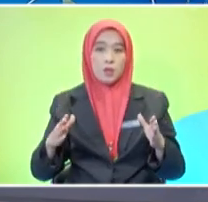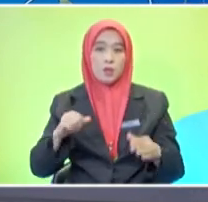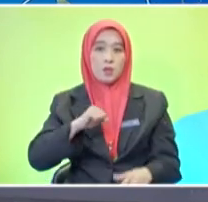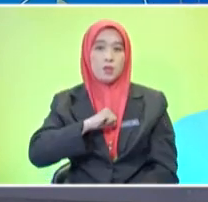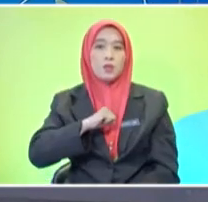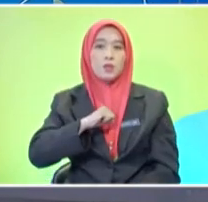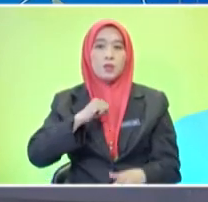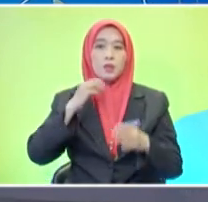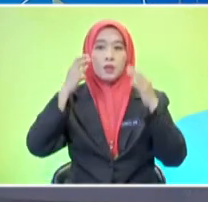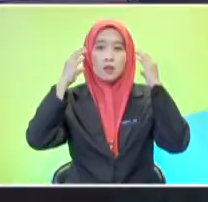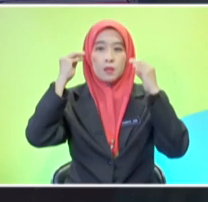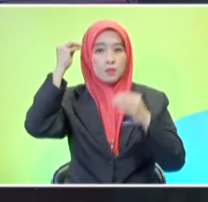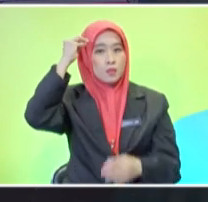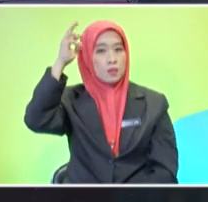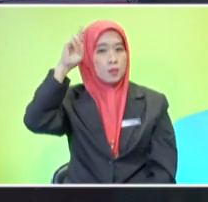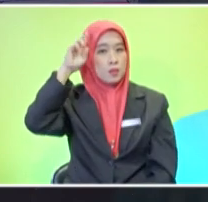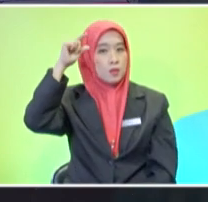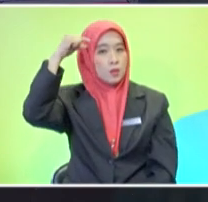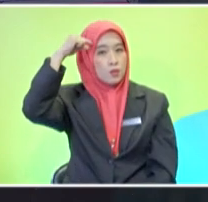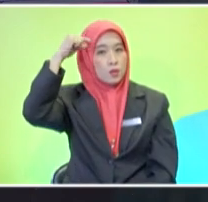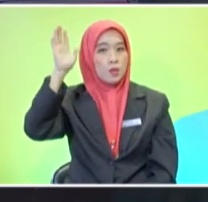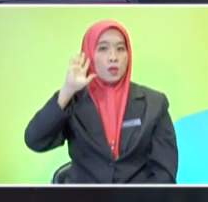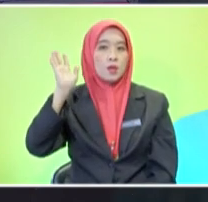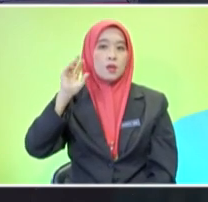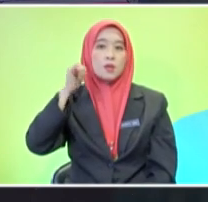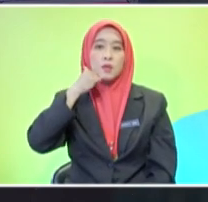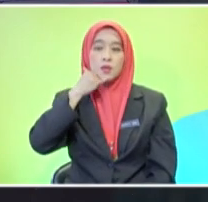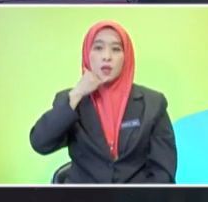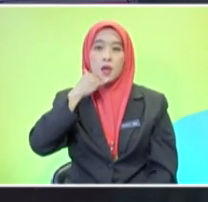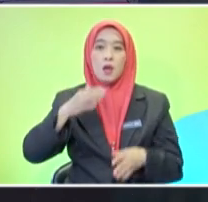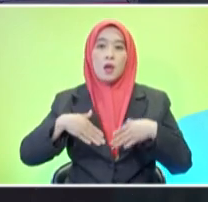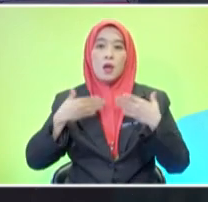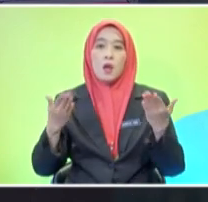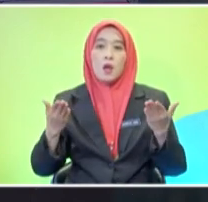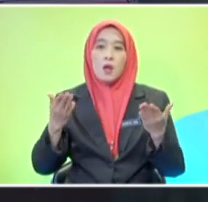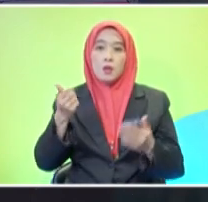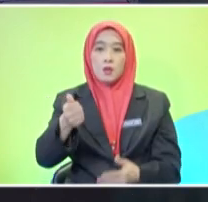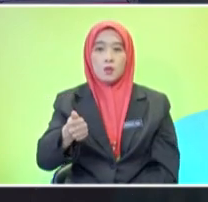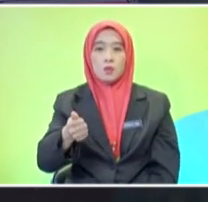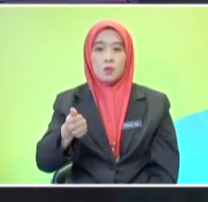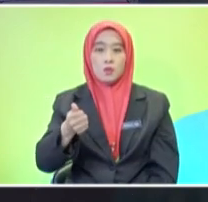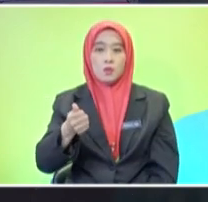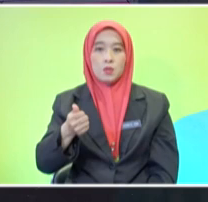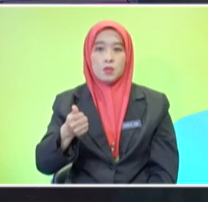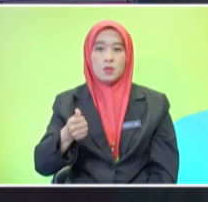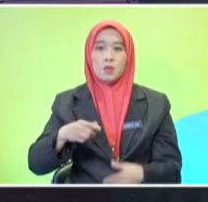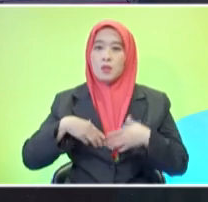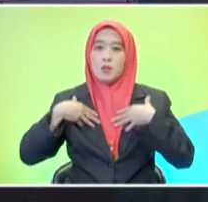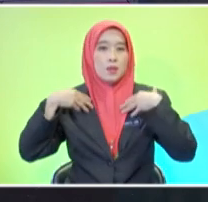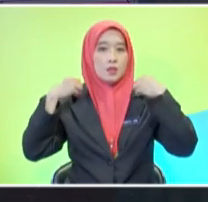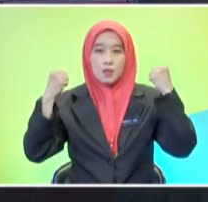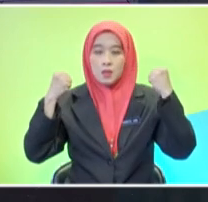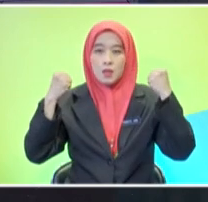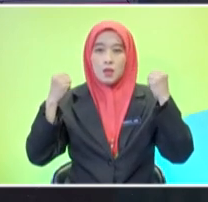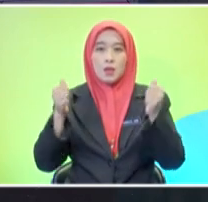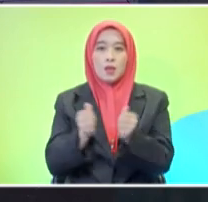first. Hello, Mr. Q. Hi, Shafika. How are you? I'm good today. How are you? I'm great. And also with us here in